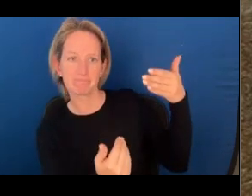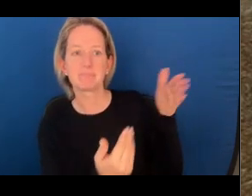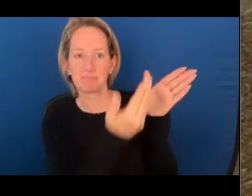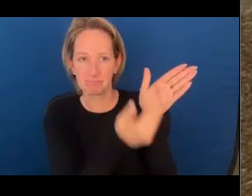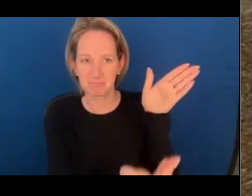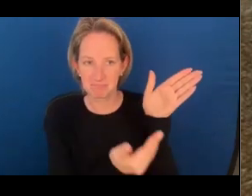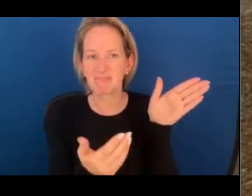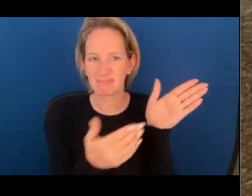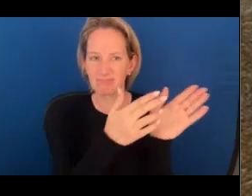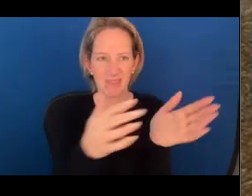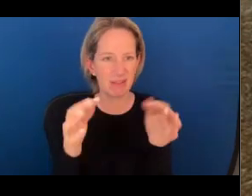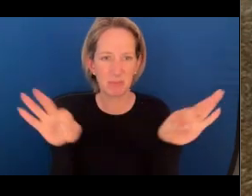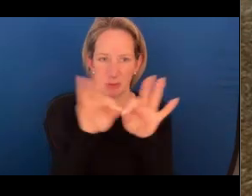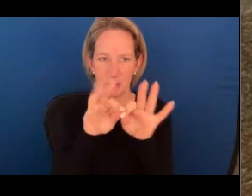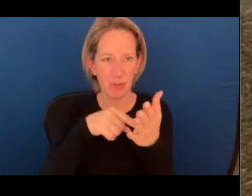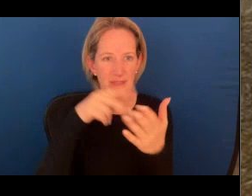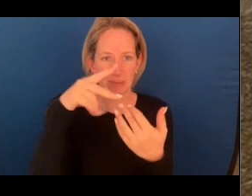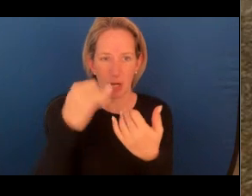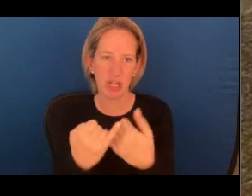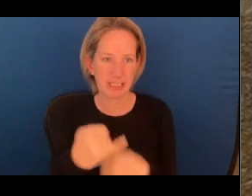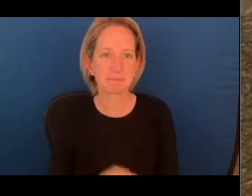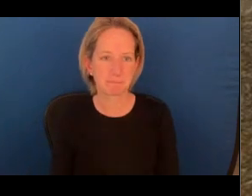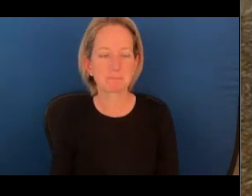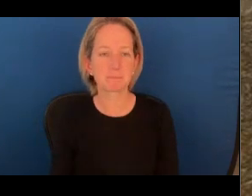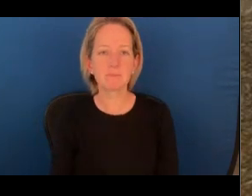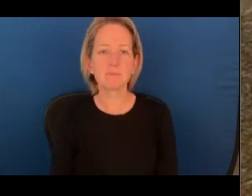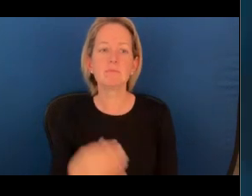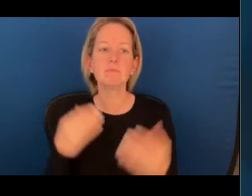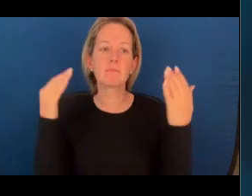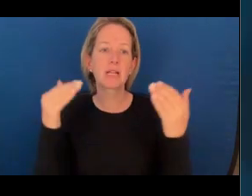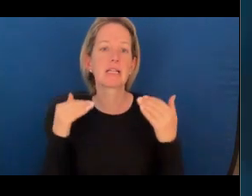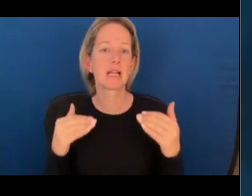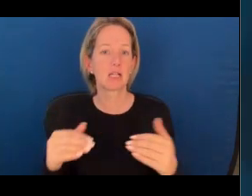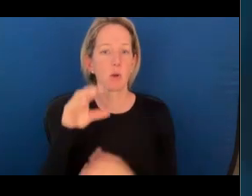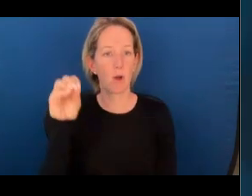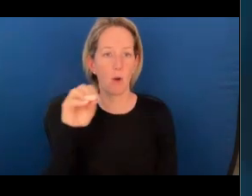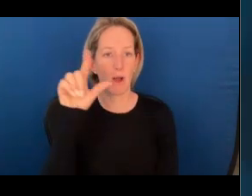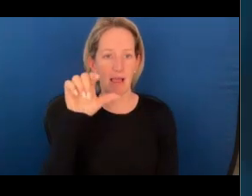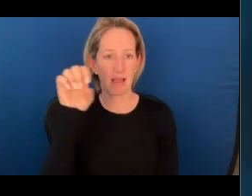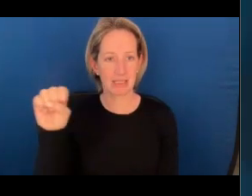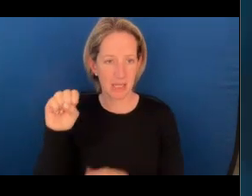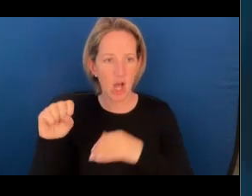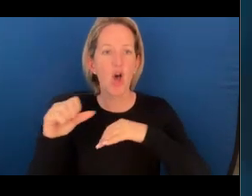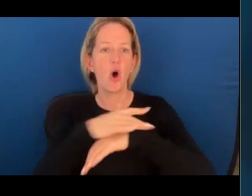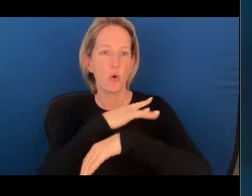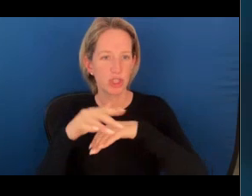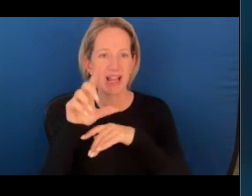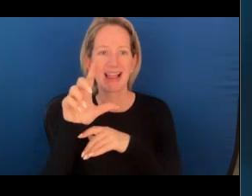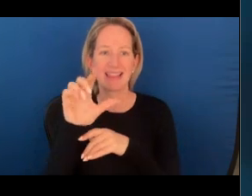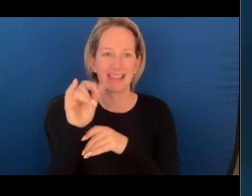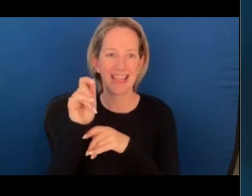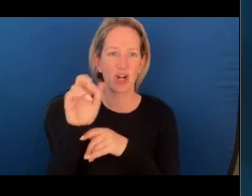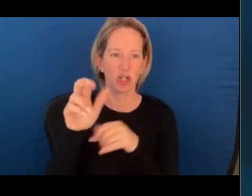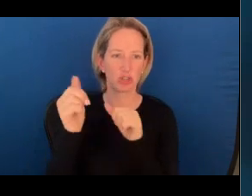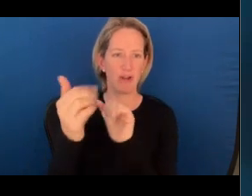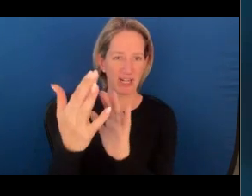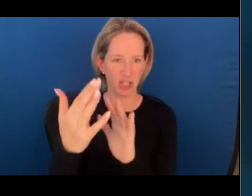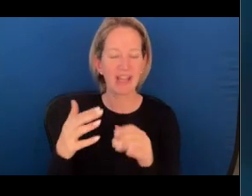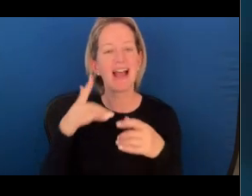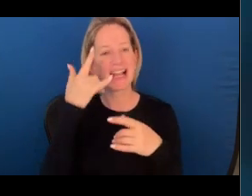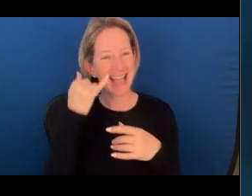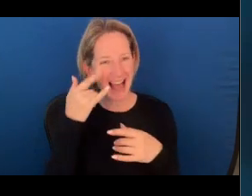out. Next slide. Okay, so the Ocean Litter Strategy is California's version of the Regional Marine